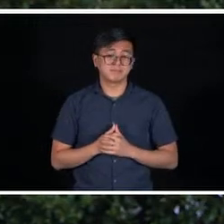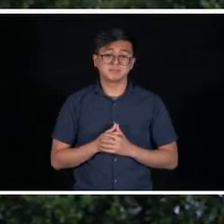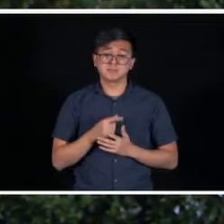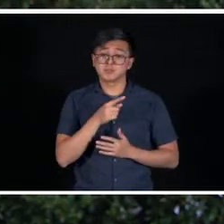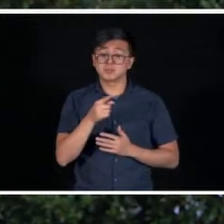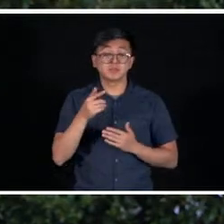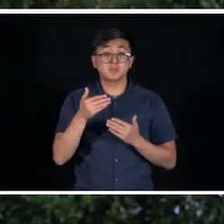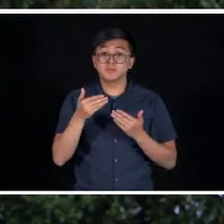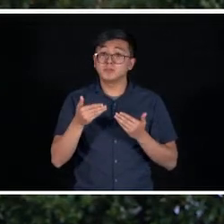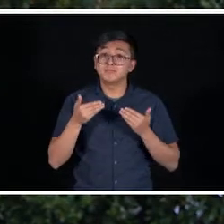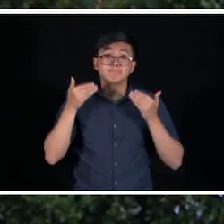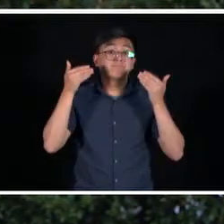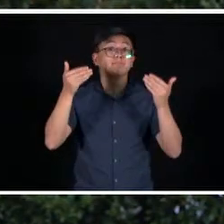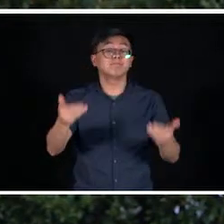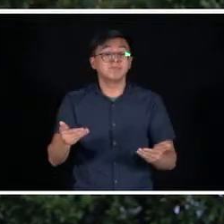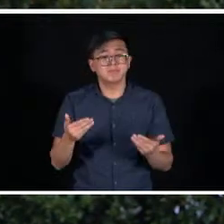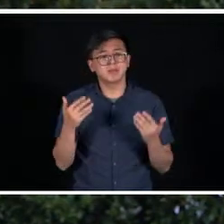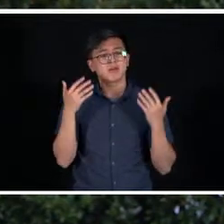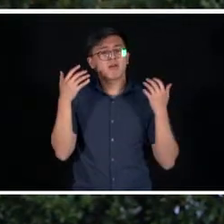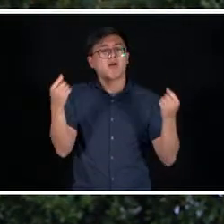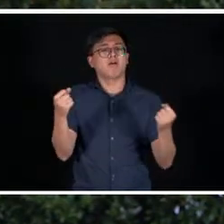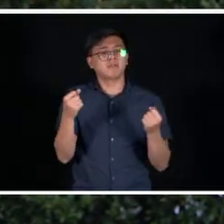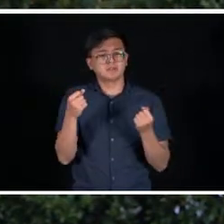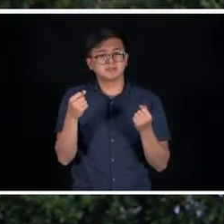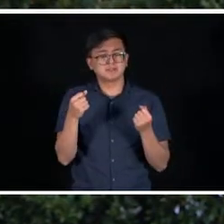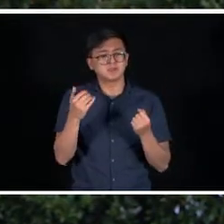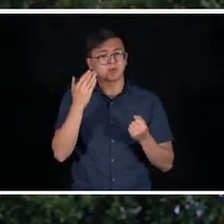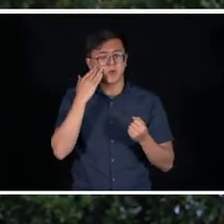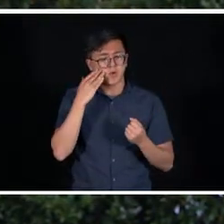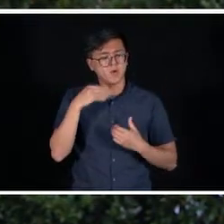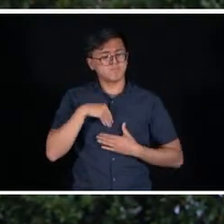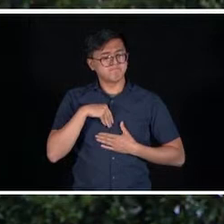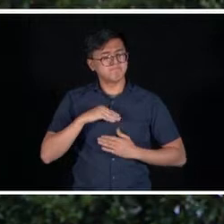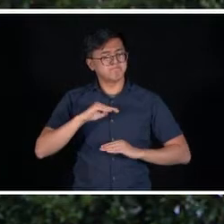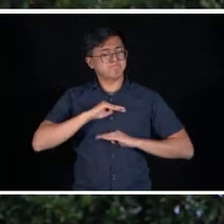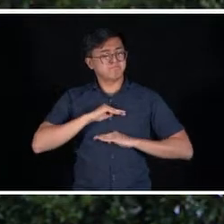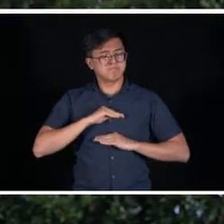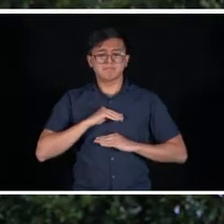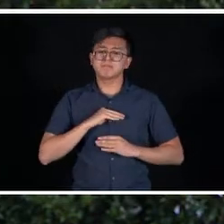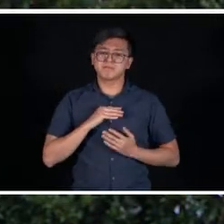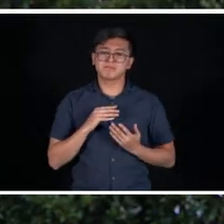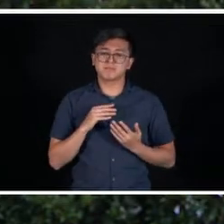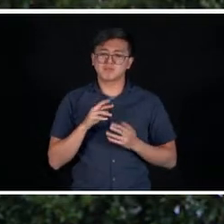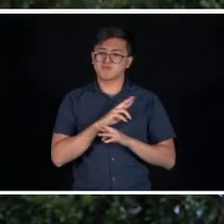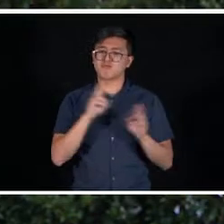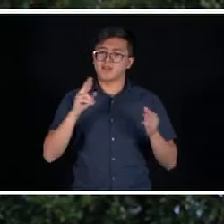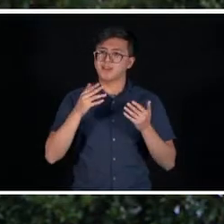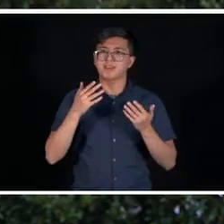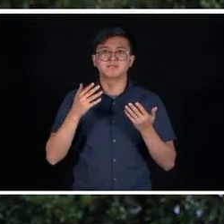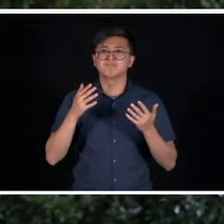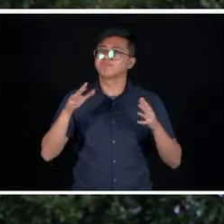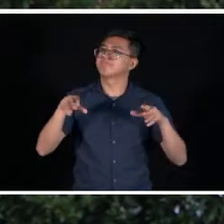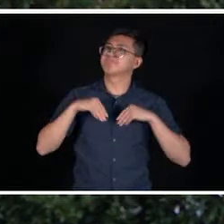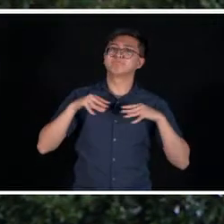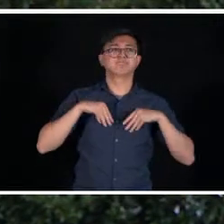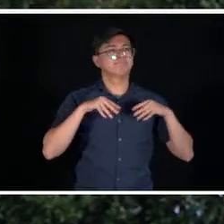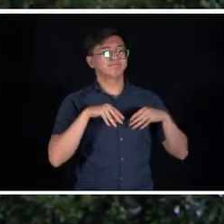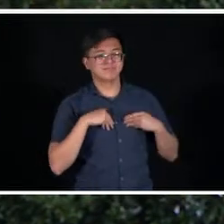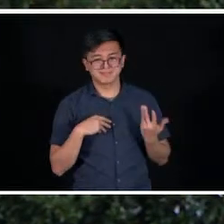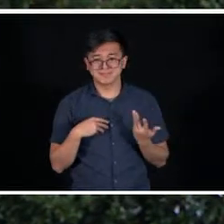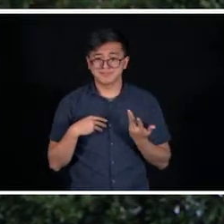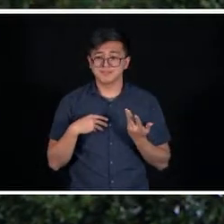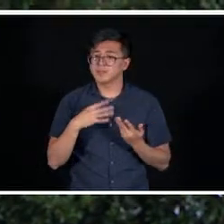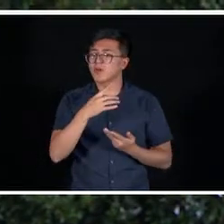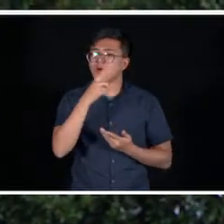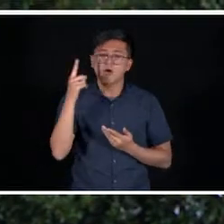confidence, purpose, and commitment to excellence. Dream big, embrace challenges, and never stop